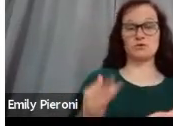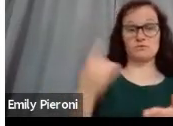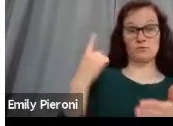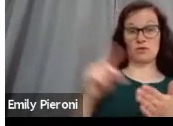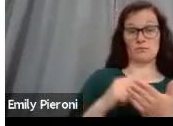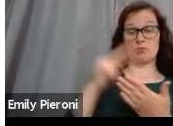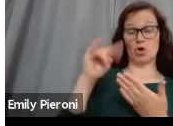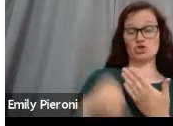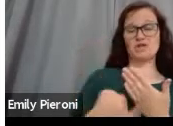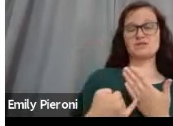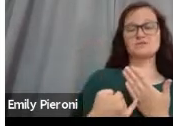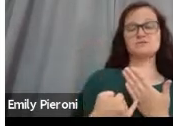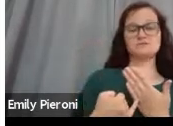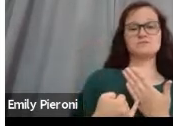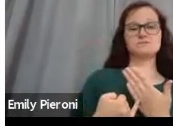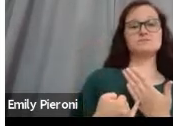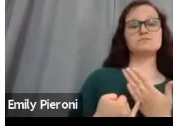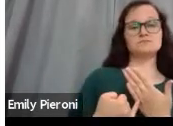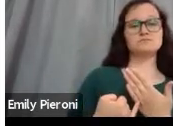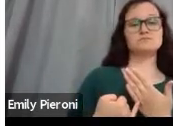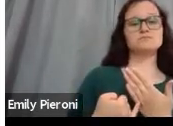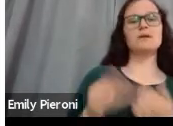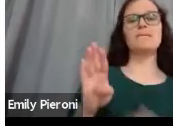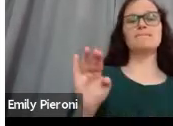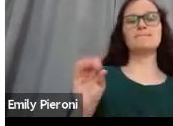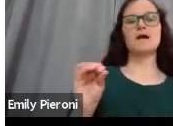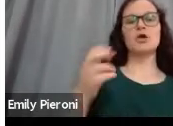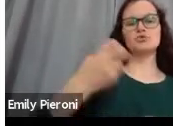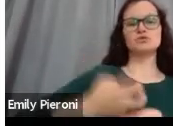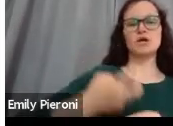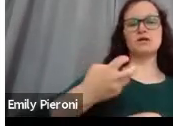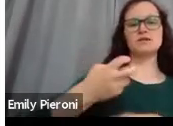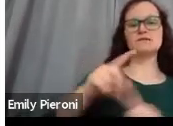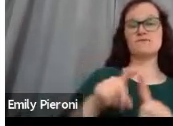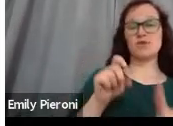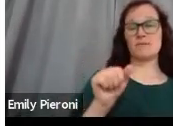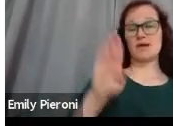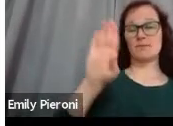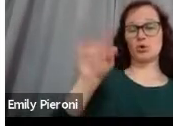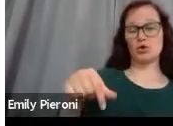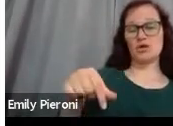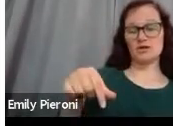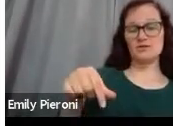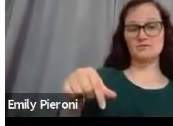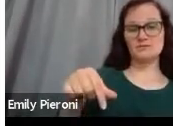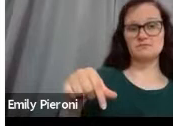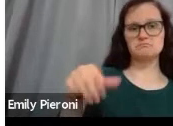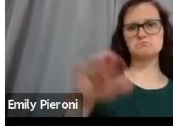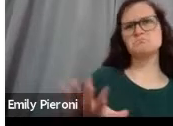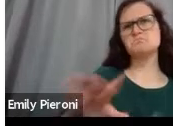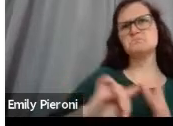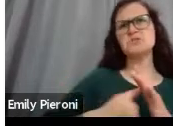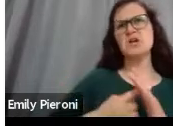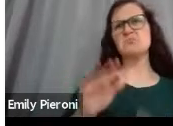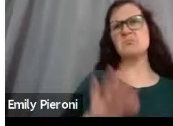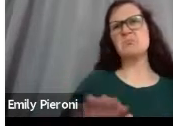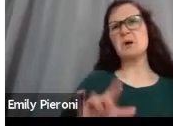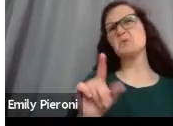This composted biosolids came from Albuquerque back in 2005,